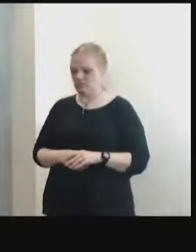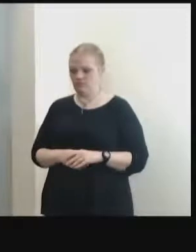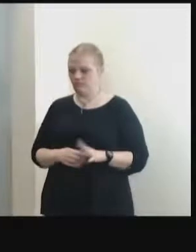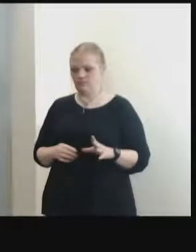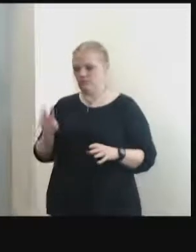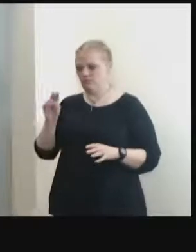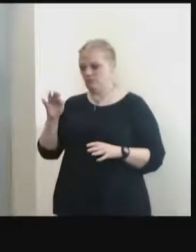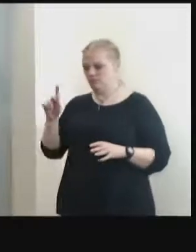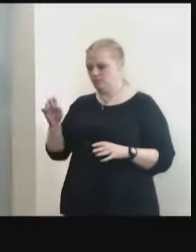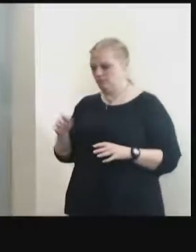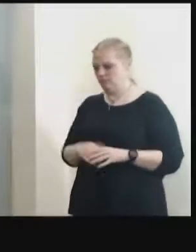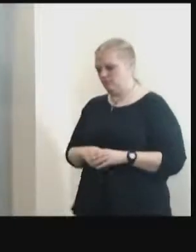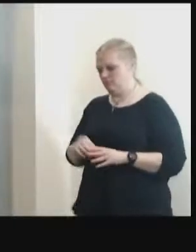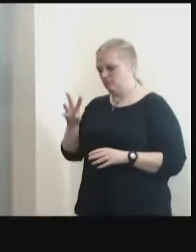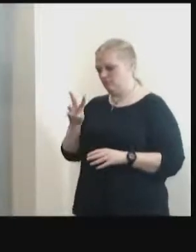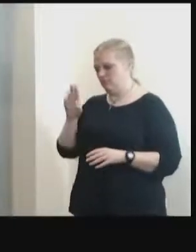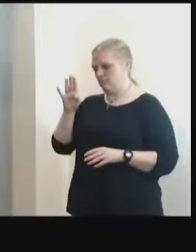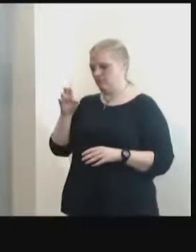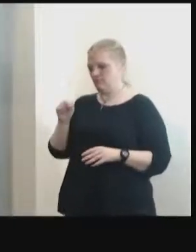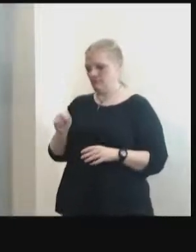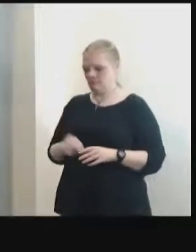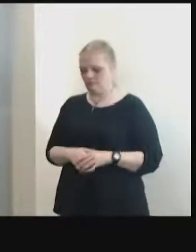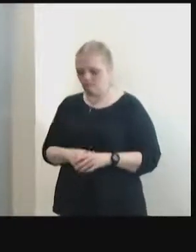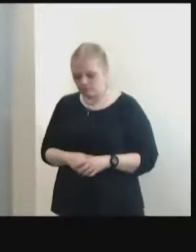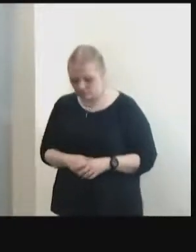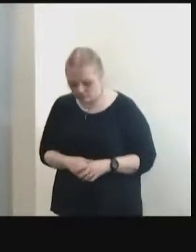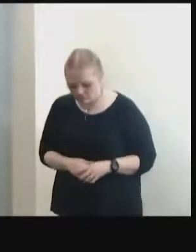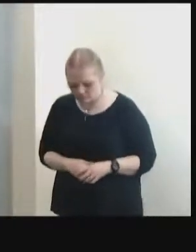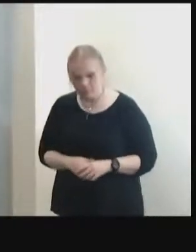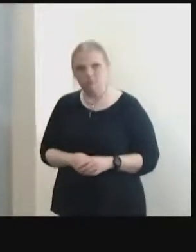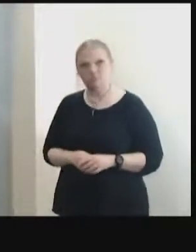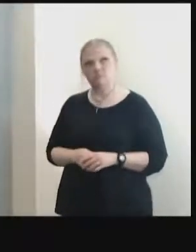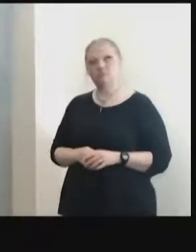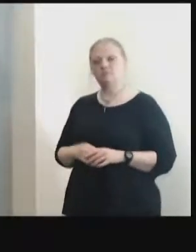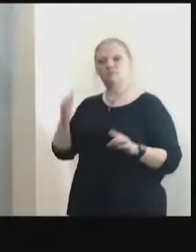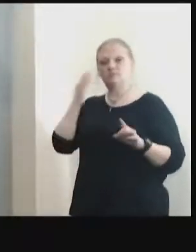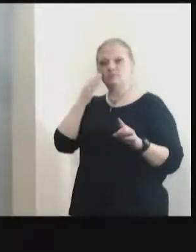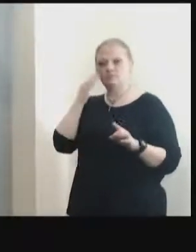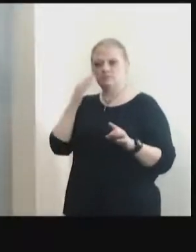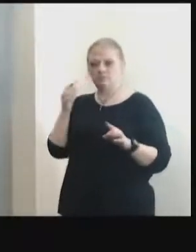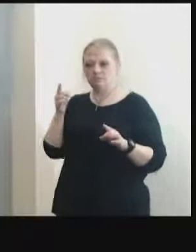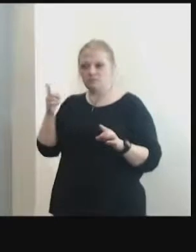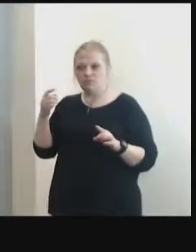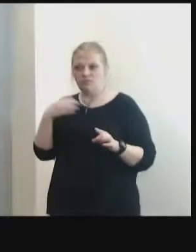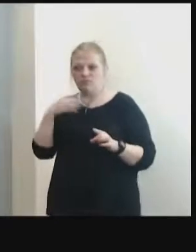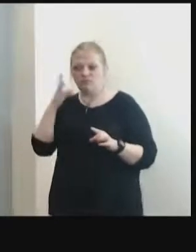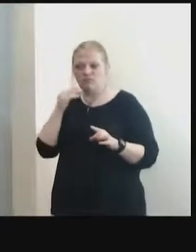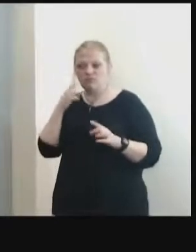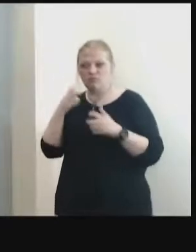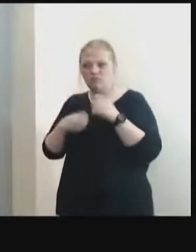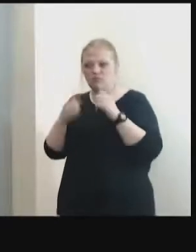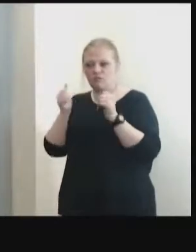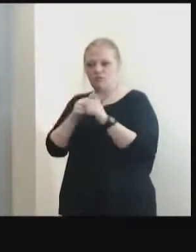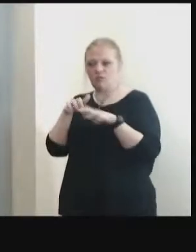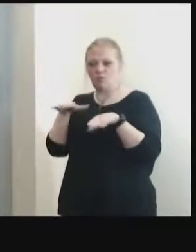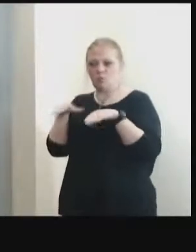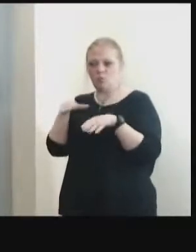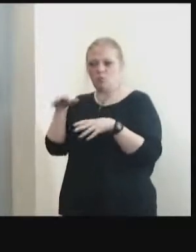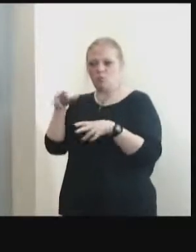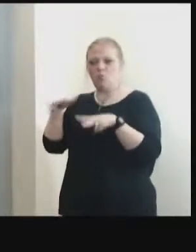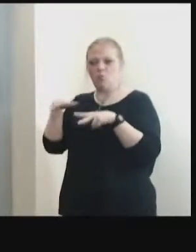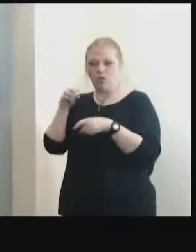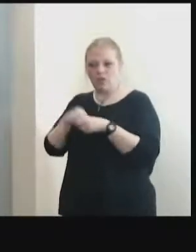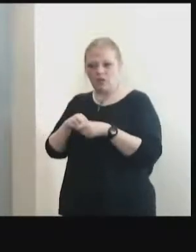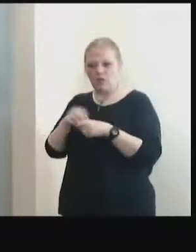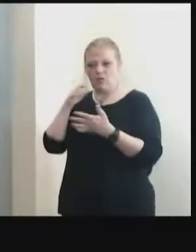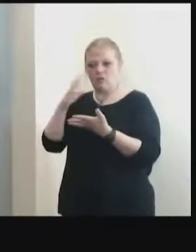Mike Baggerman, WBEN. Hey, Mark, I know you guys haven't run into the issue yet with these walk-in clinics in terms of